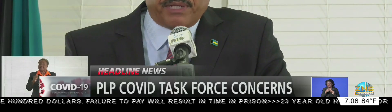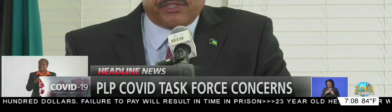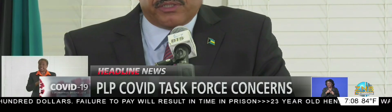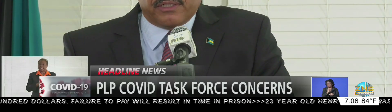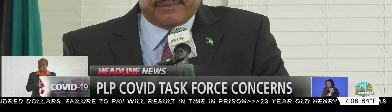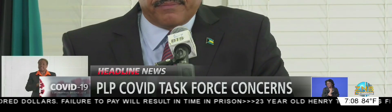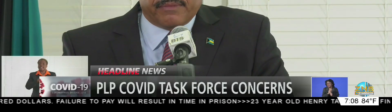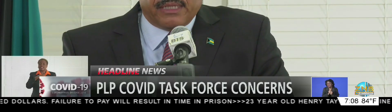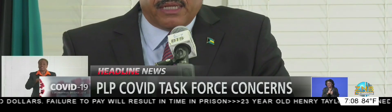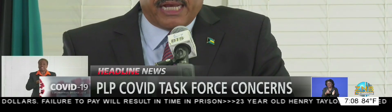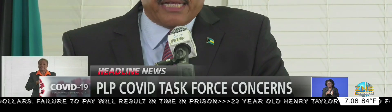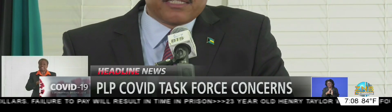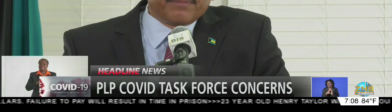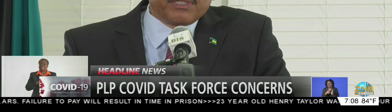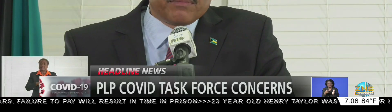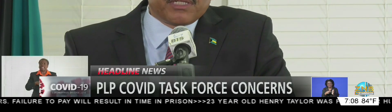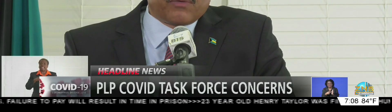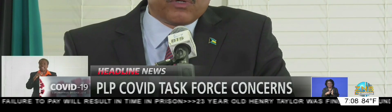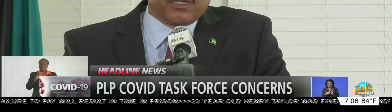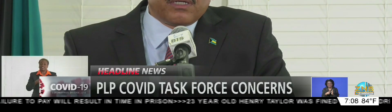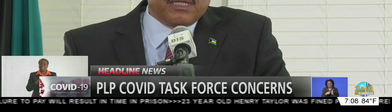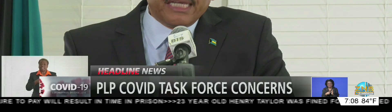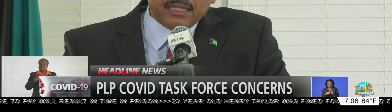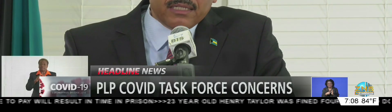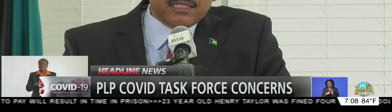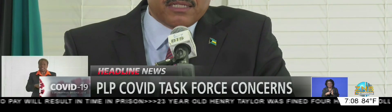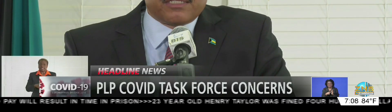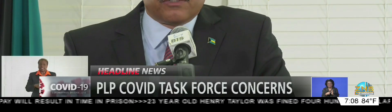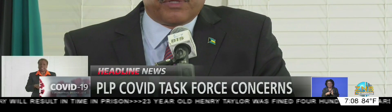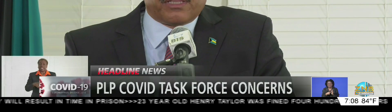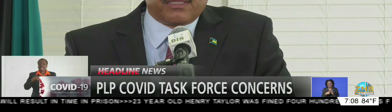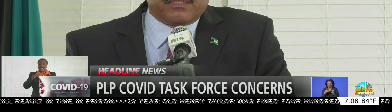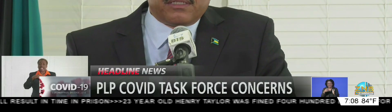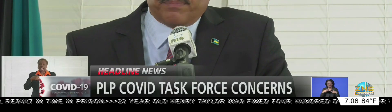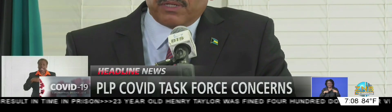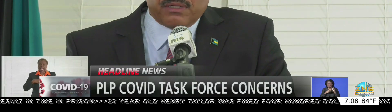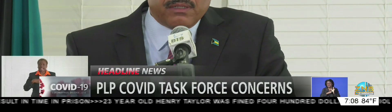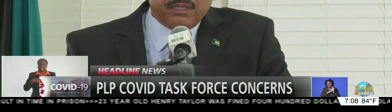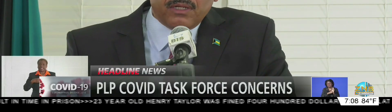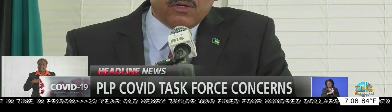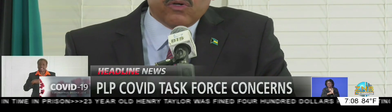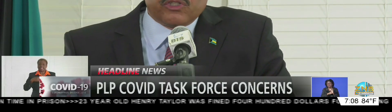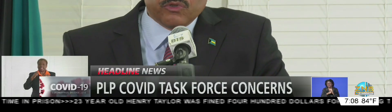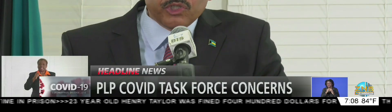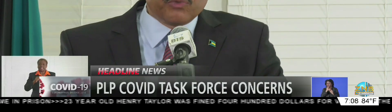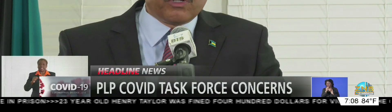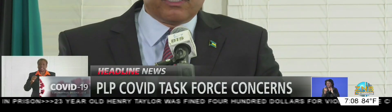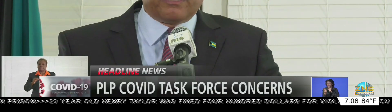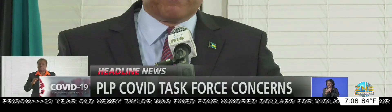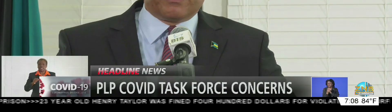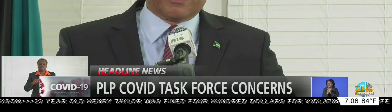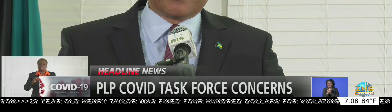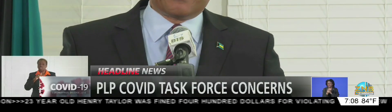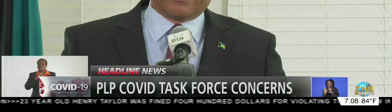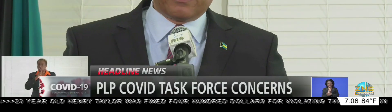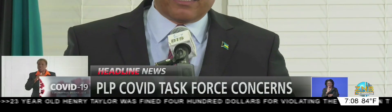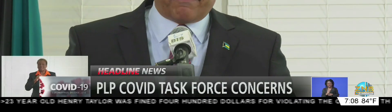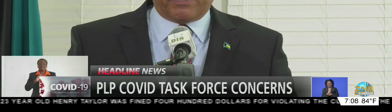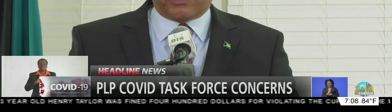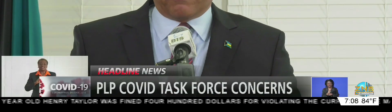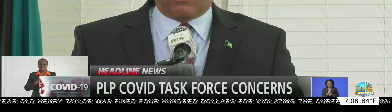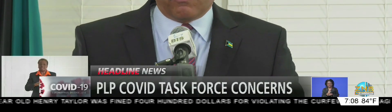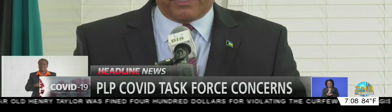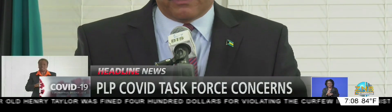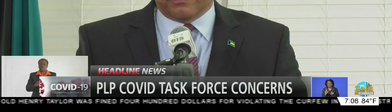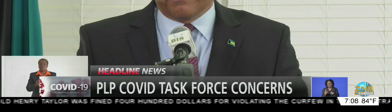The index patient had symptoms that were inconsistent with the typical or usual, even the